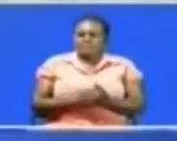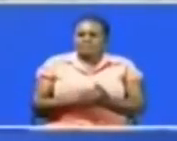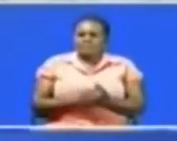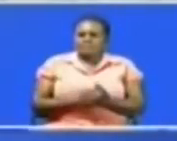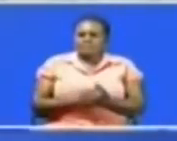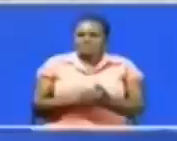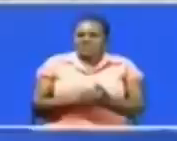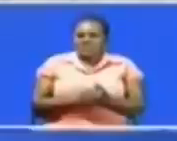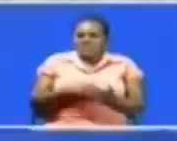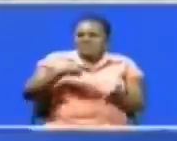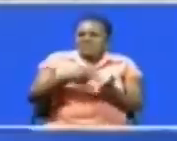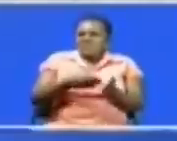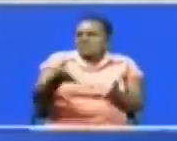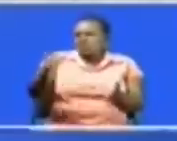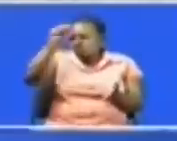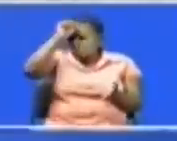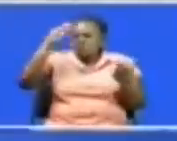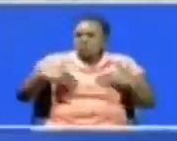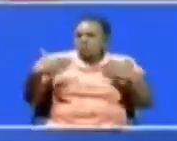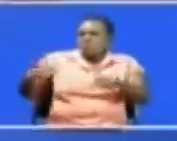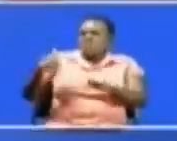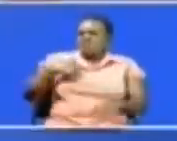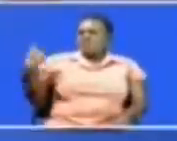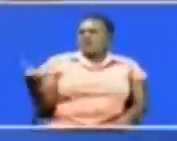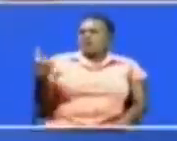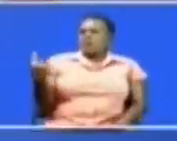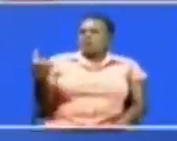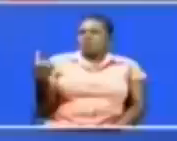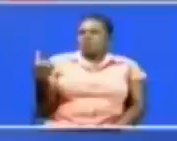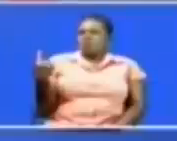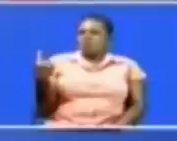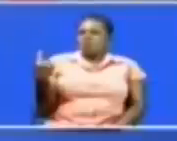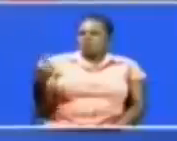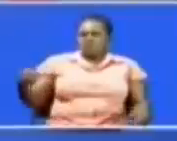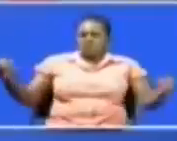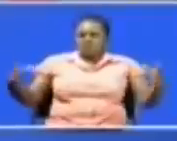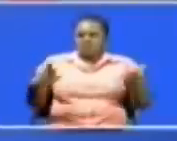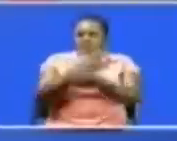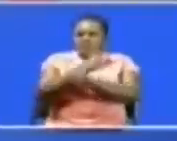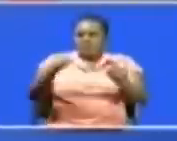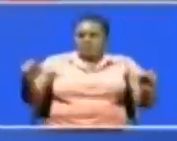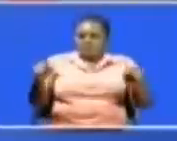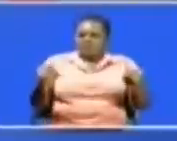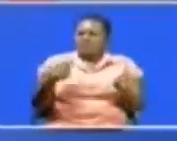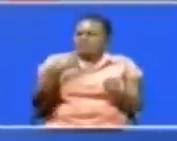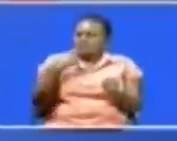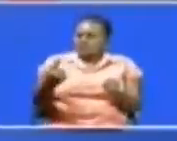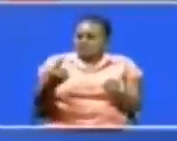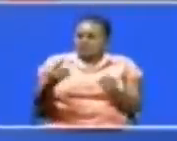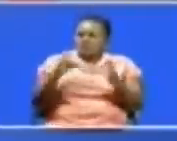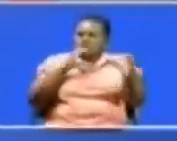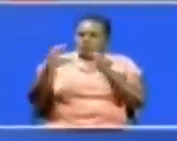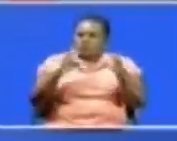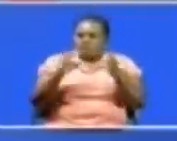Kwa hivyo hawa washenzi wawachane na mimi. A very categorical president about what he says should be the